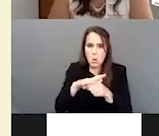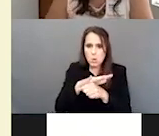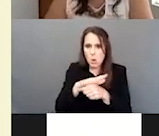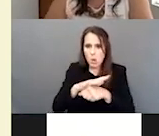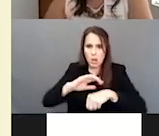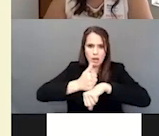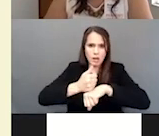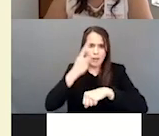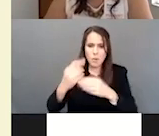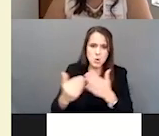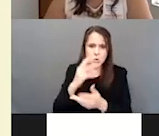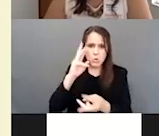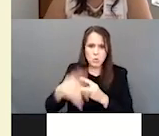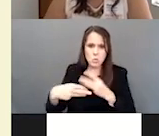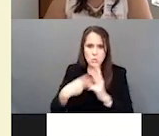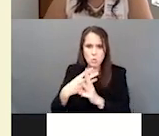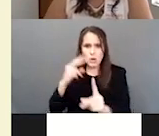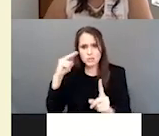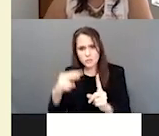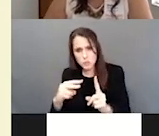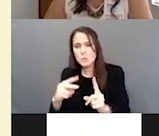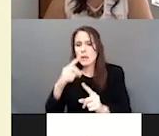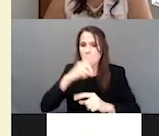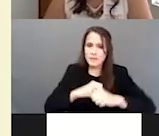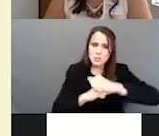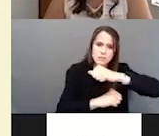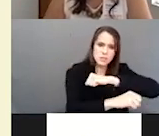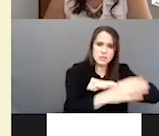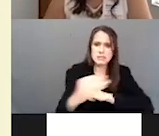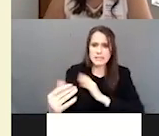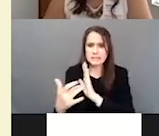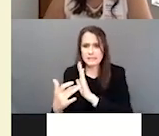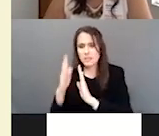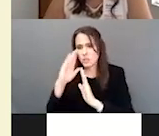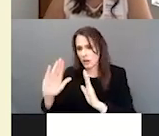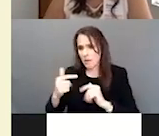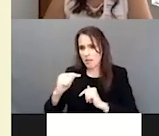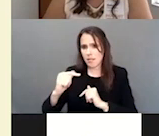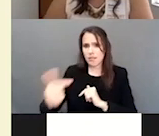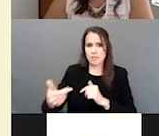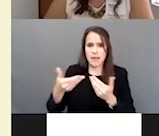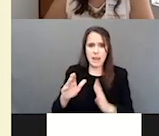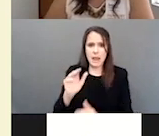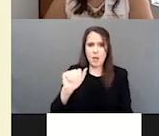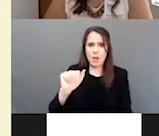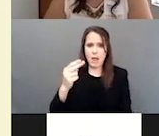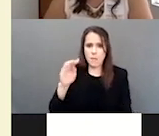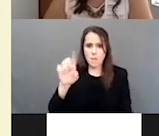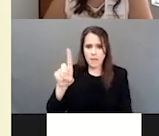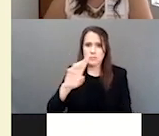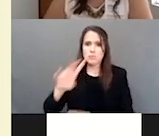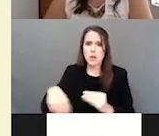paradigms in the development of artificial infrastructures and technology. So I'm going to allow him to talk a little bit more about